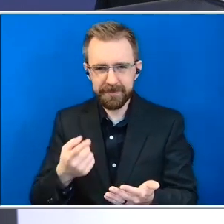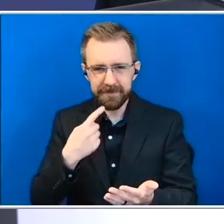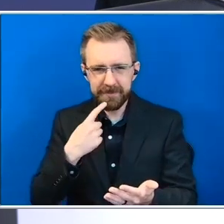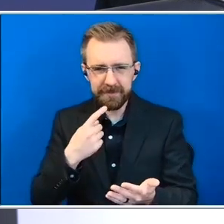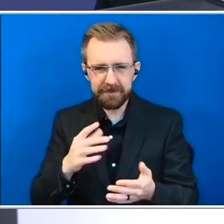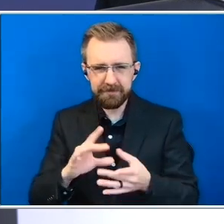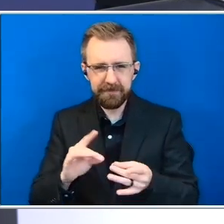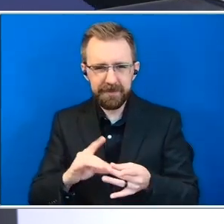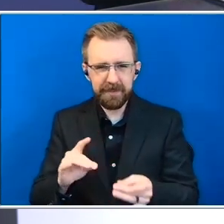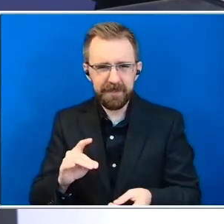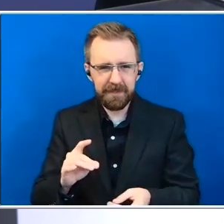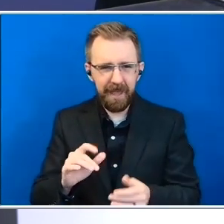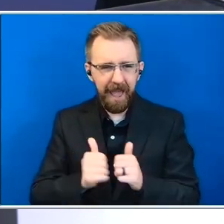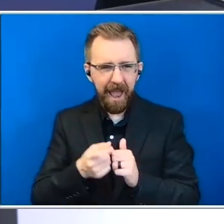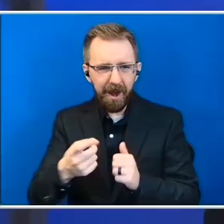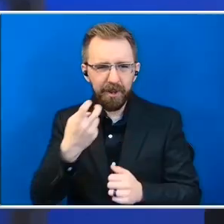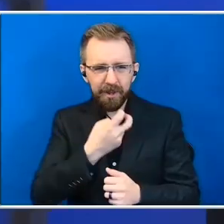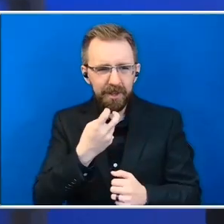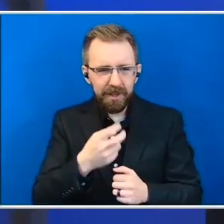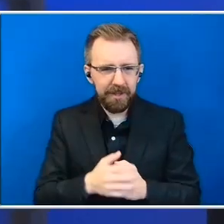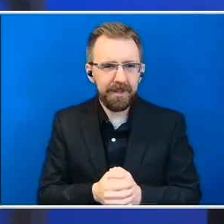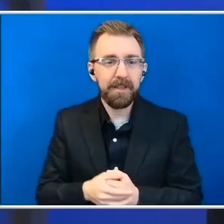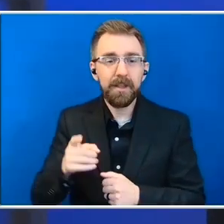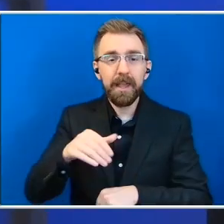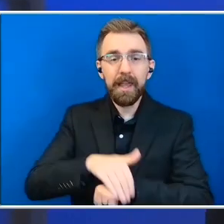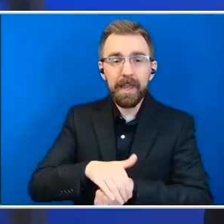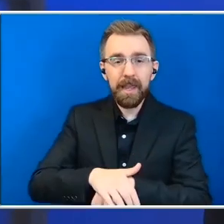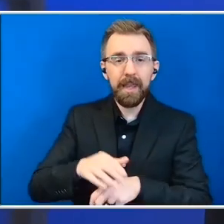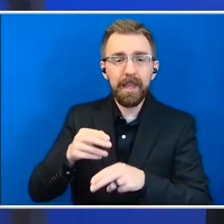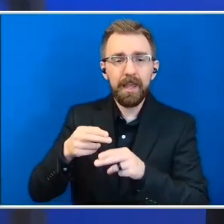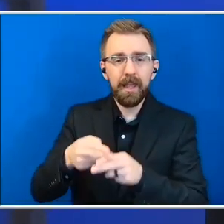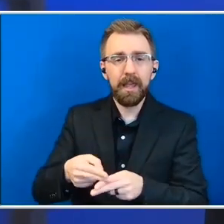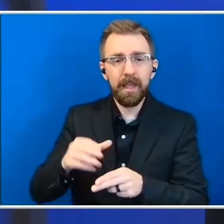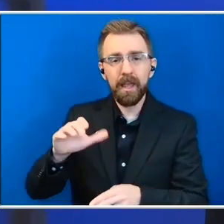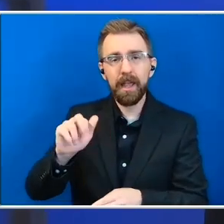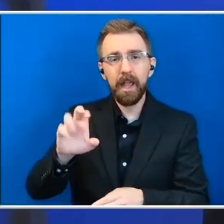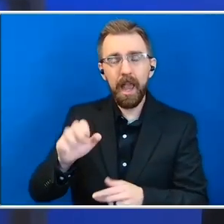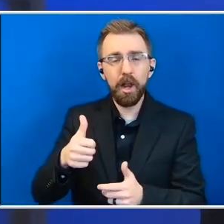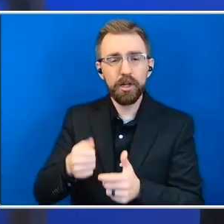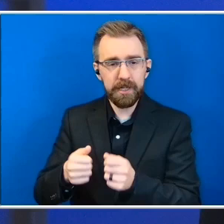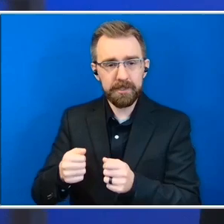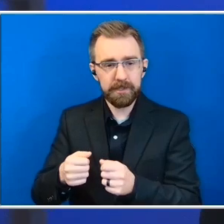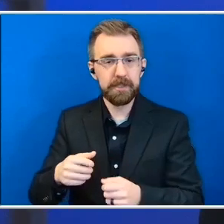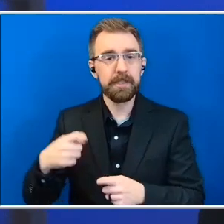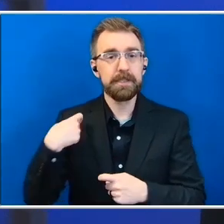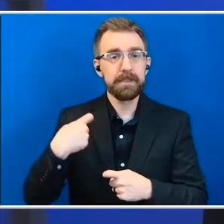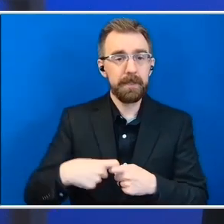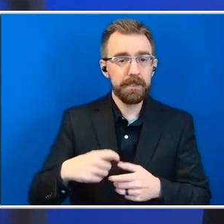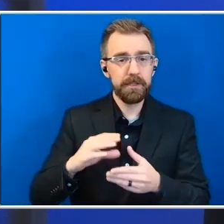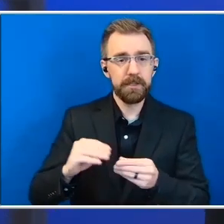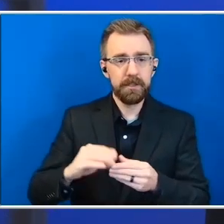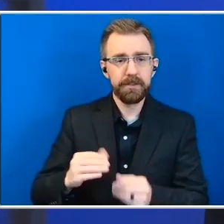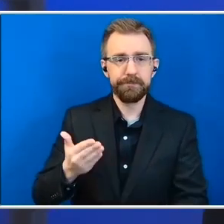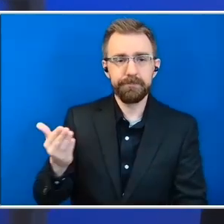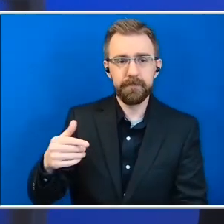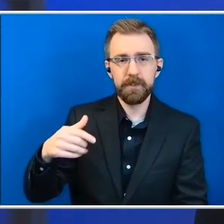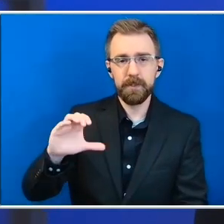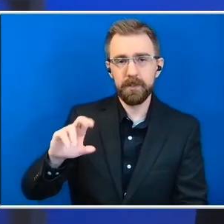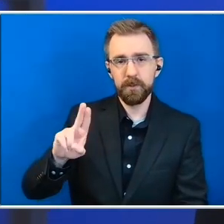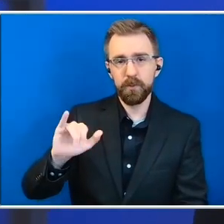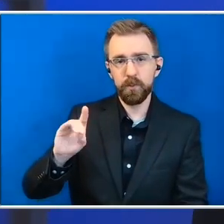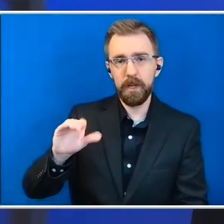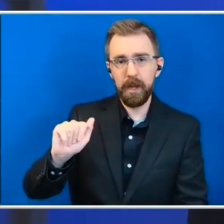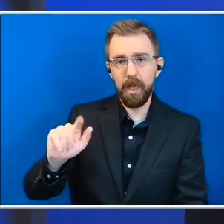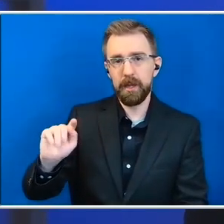do you say that? So in English, it's Care Text. Yep, Cuida Care Text. In Spanish, it's Cuida Text. Cuida, okay. It's actually a play on